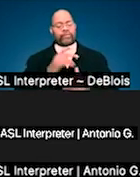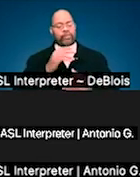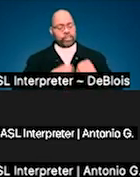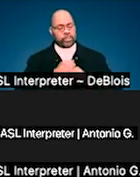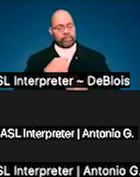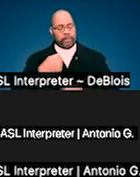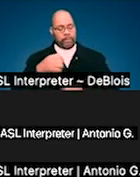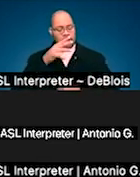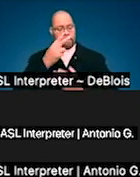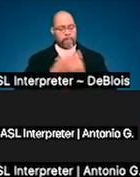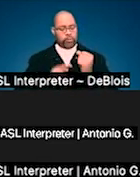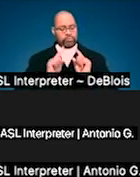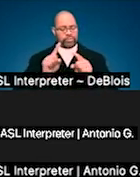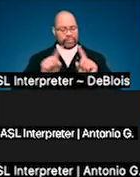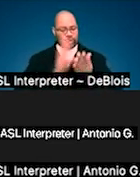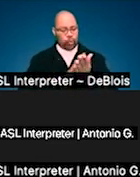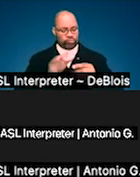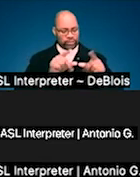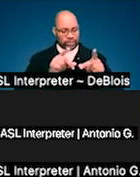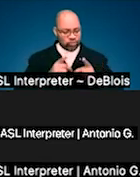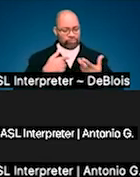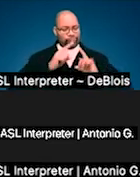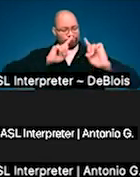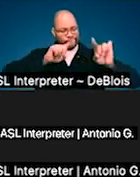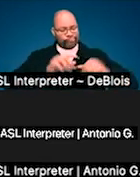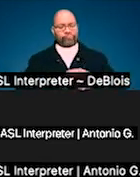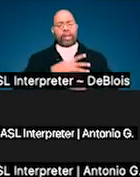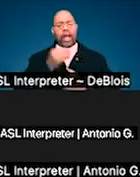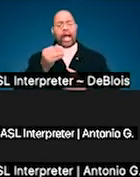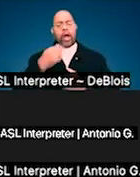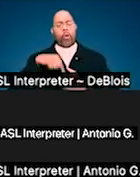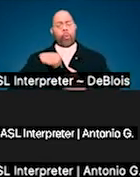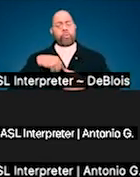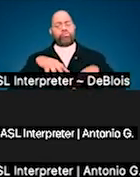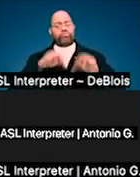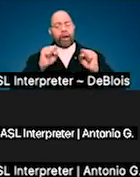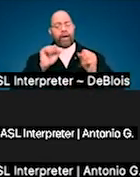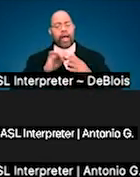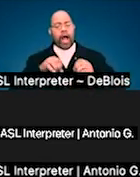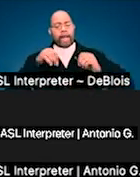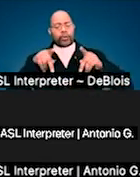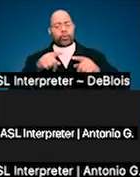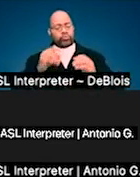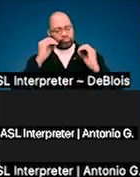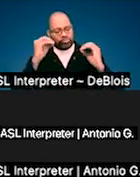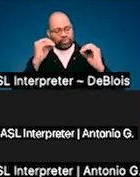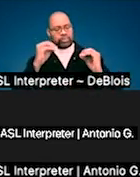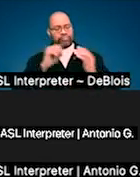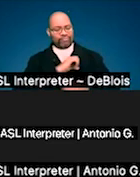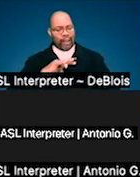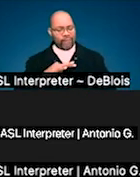and my mom have gone into different school districts where I've attended, and we would take that opportunity to educate the